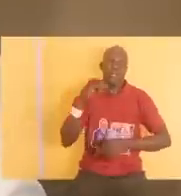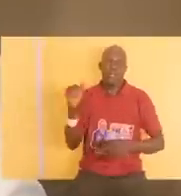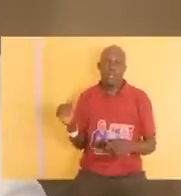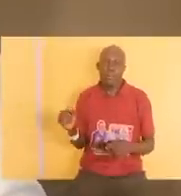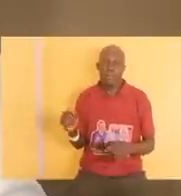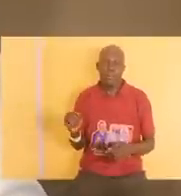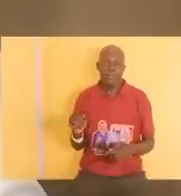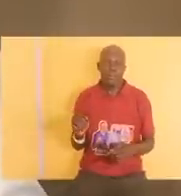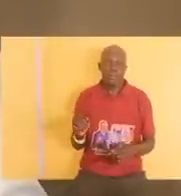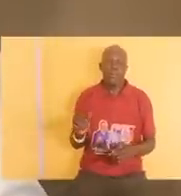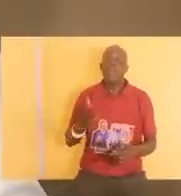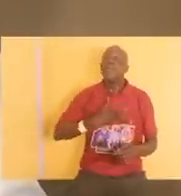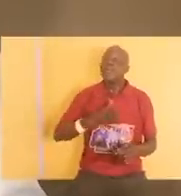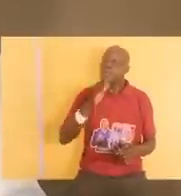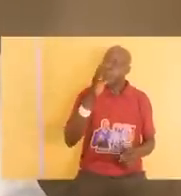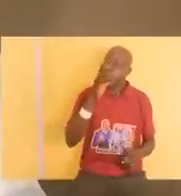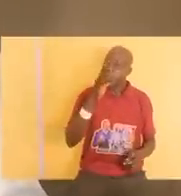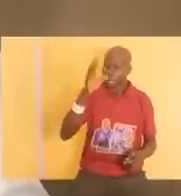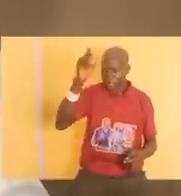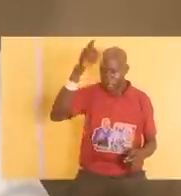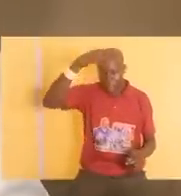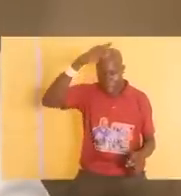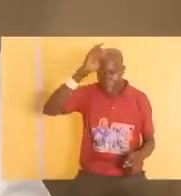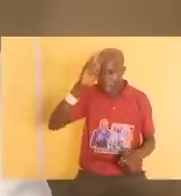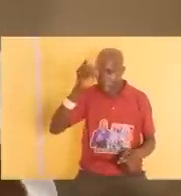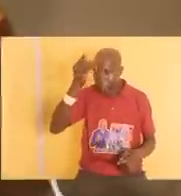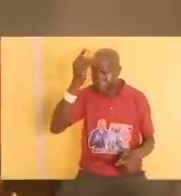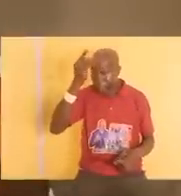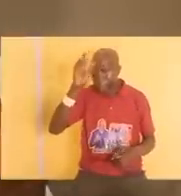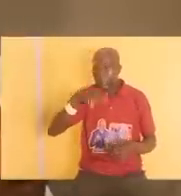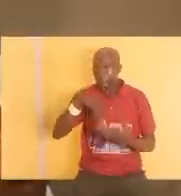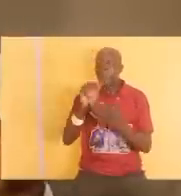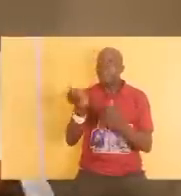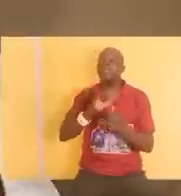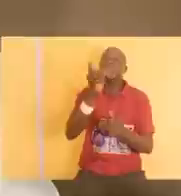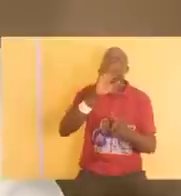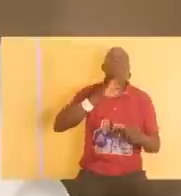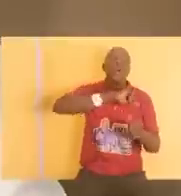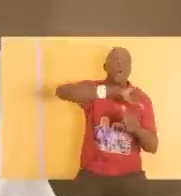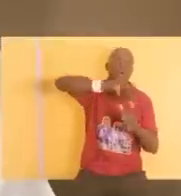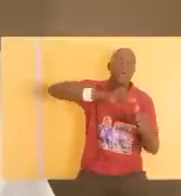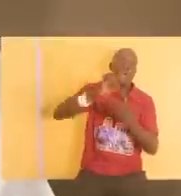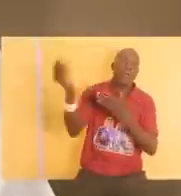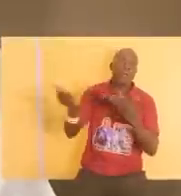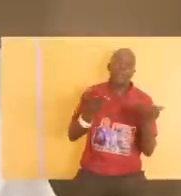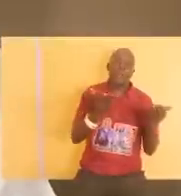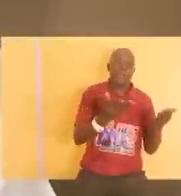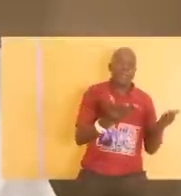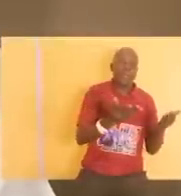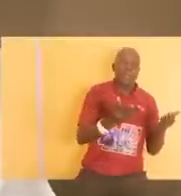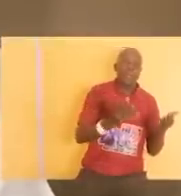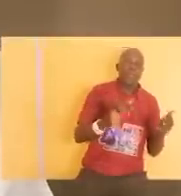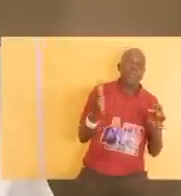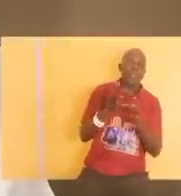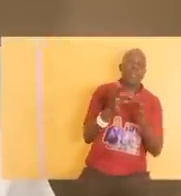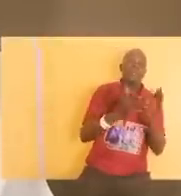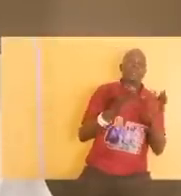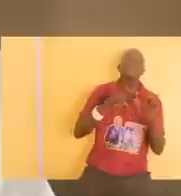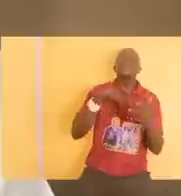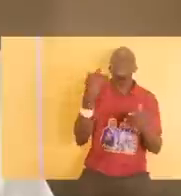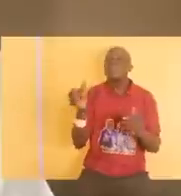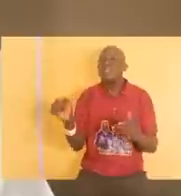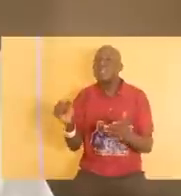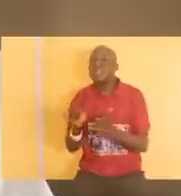gbogbo. Mọ́mí àti dáàdì. Mọ́mí náà dáàdì. Oró tẹ fẹ́ taṣú. Where's your horn? Ẹgbẹ́ síwájú. You want to turn it your head? Bípẹ́ ló sọ bẹ́ẹ̀. The